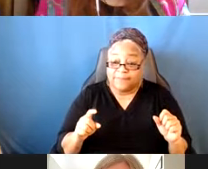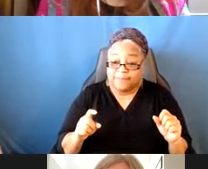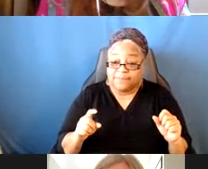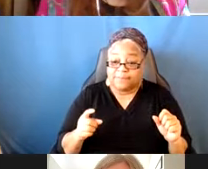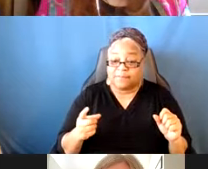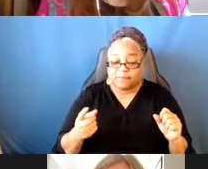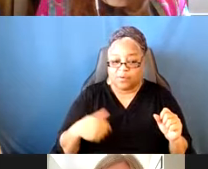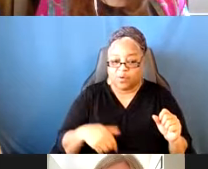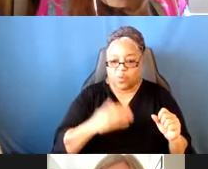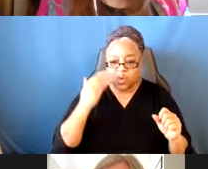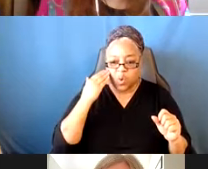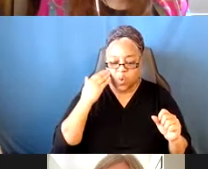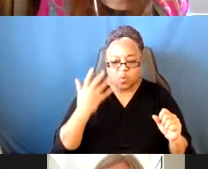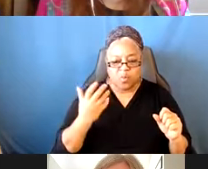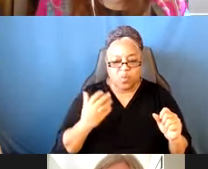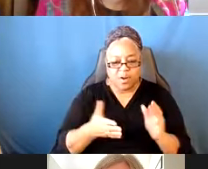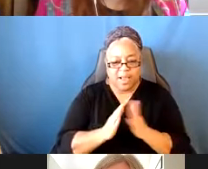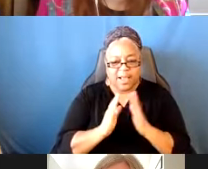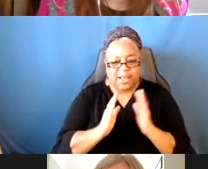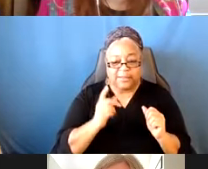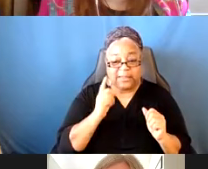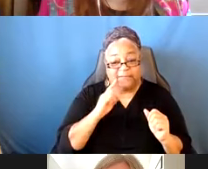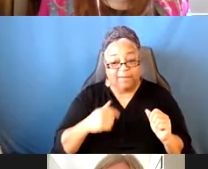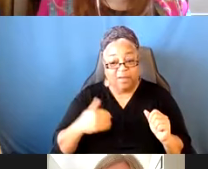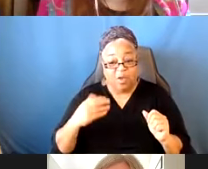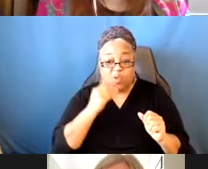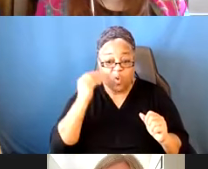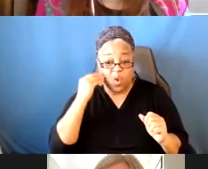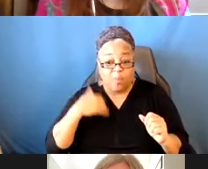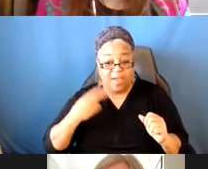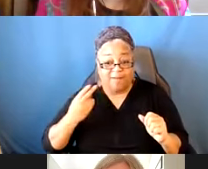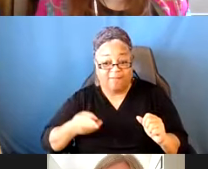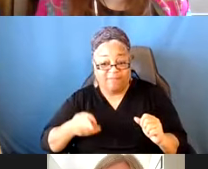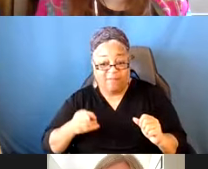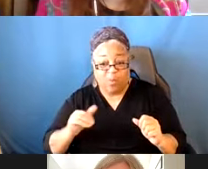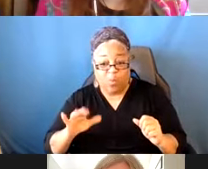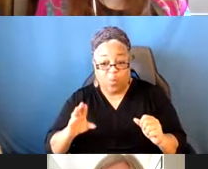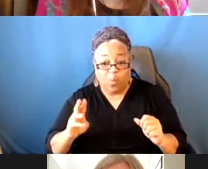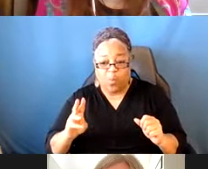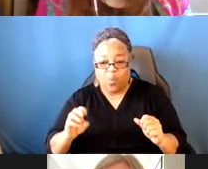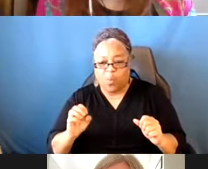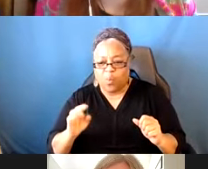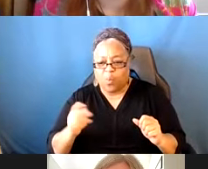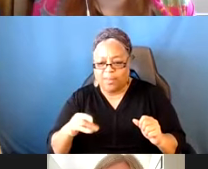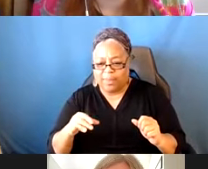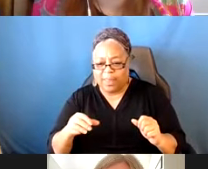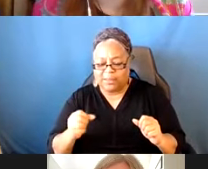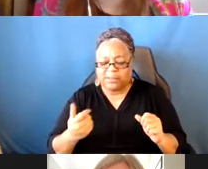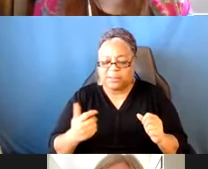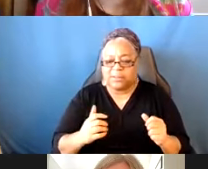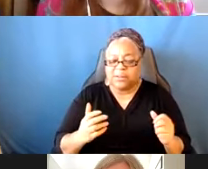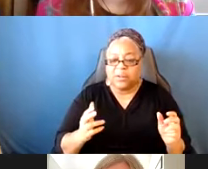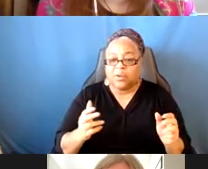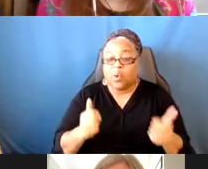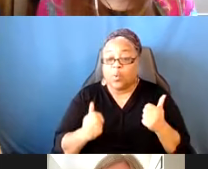We know we want to ask her whether there are weapons in the home or which rooms have a way out, but put in the chat, what else do we want to